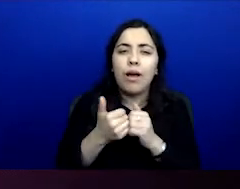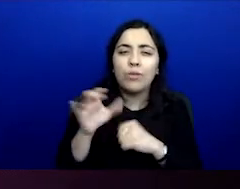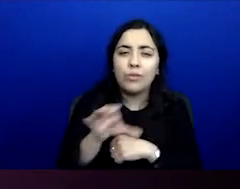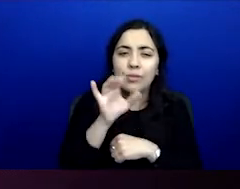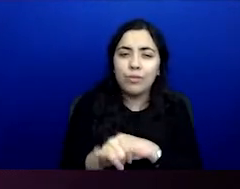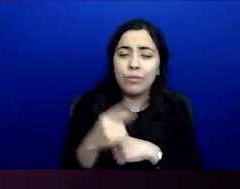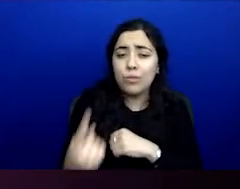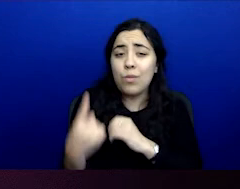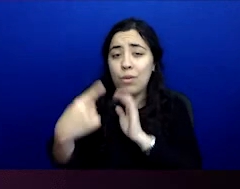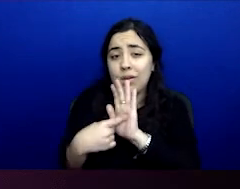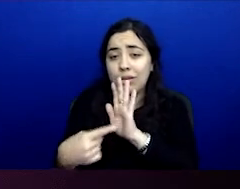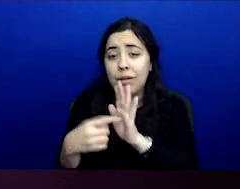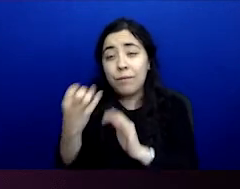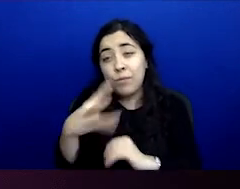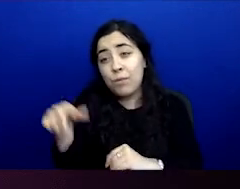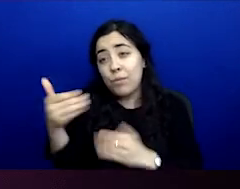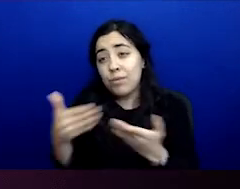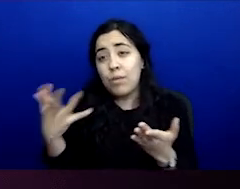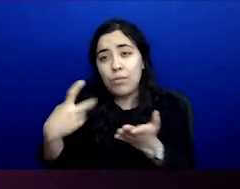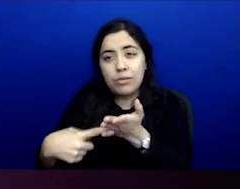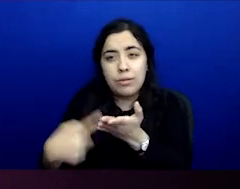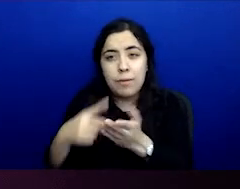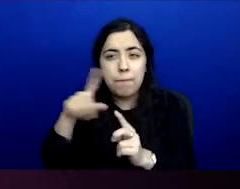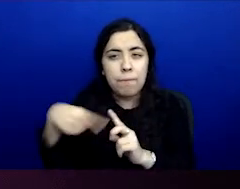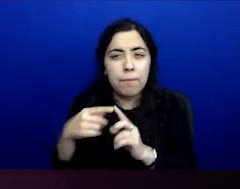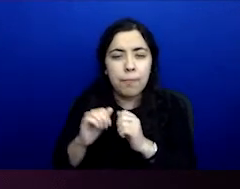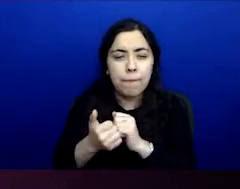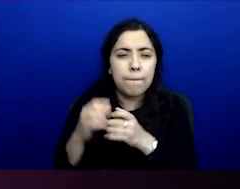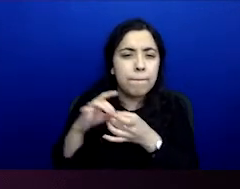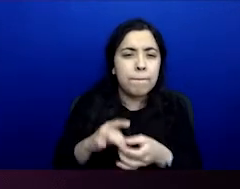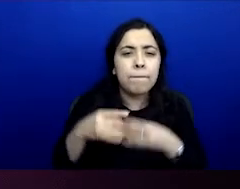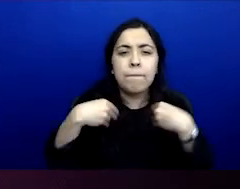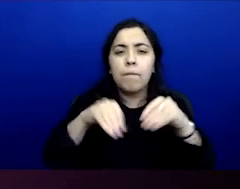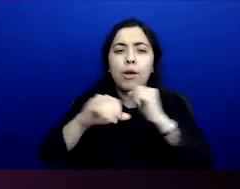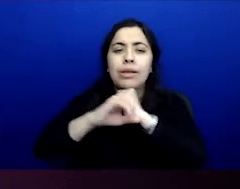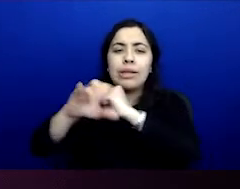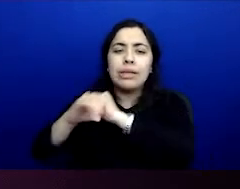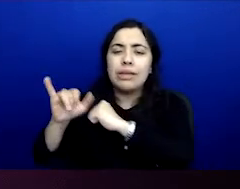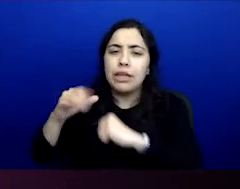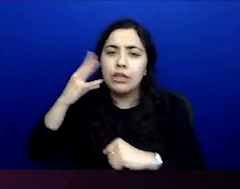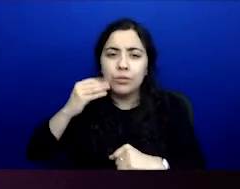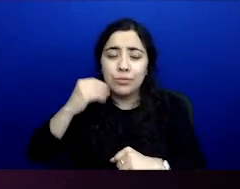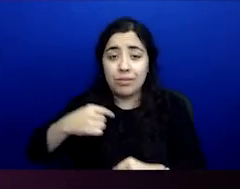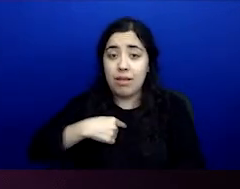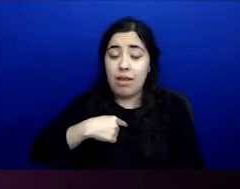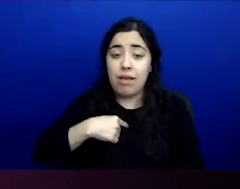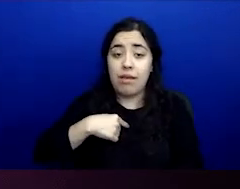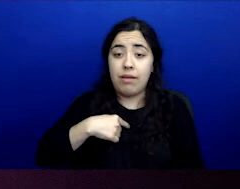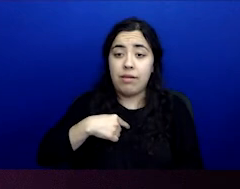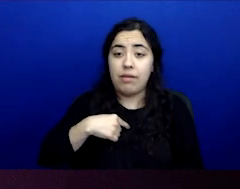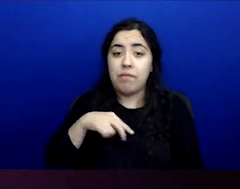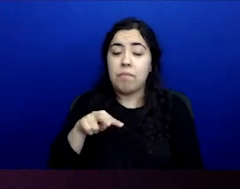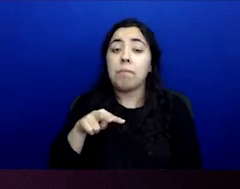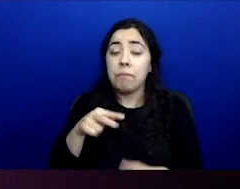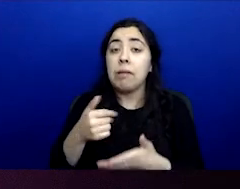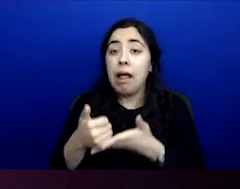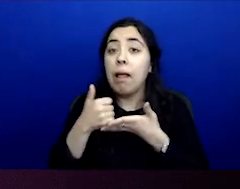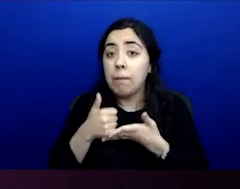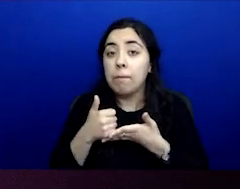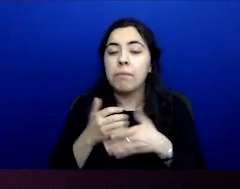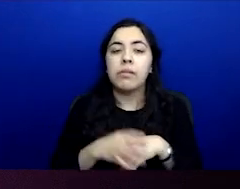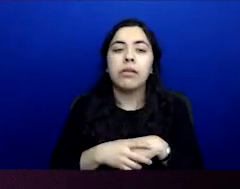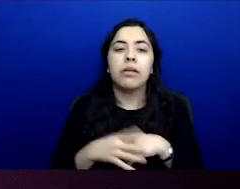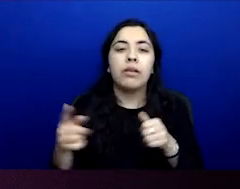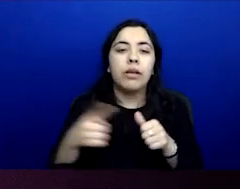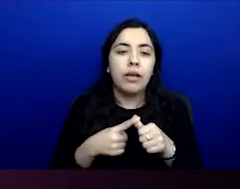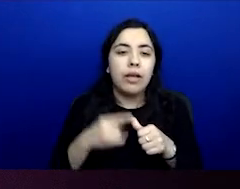on that. A couple other things I want to talk about in terms of marketing experiences that I find really helpful. So one is